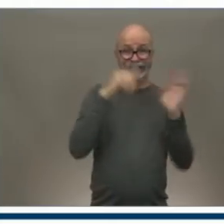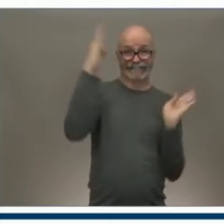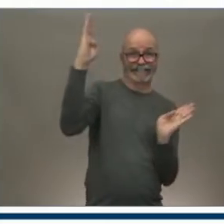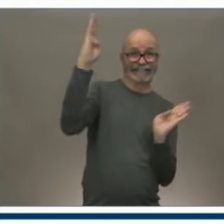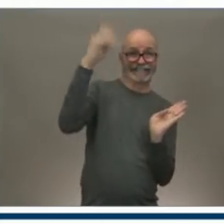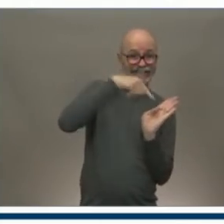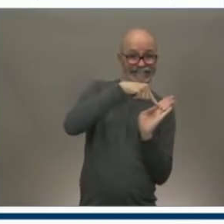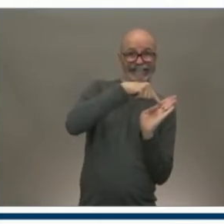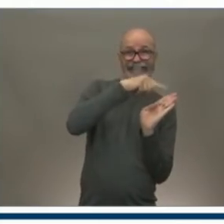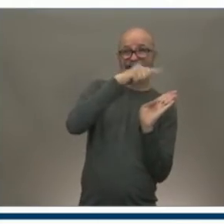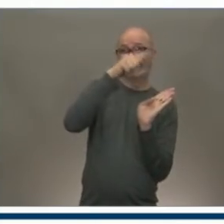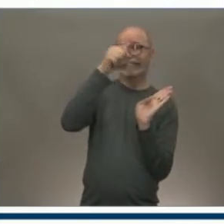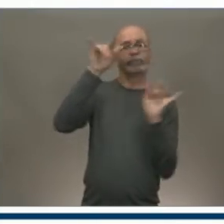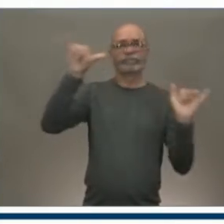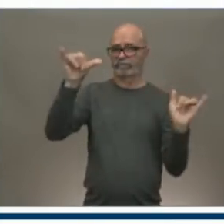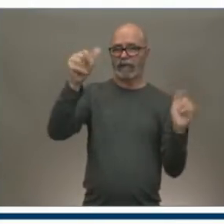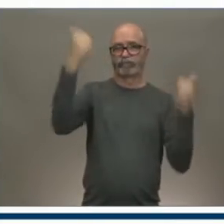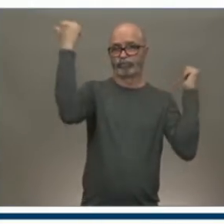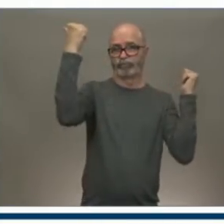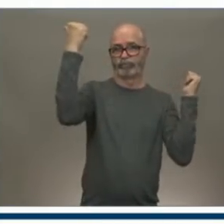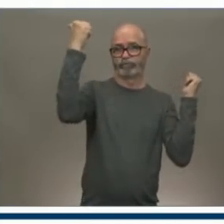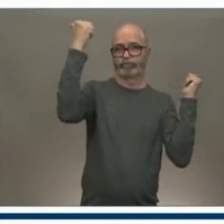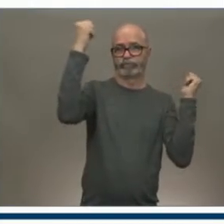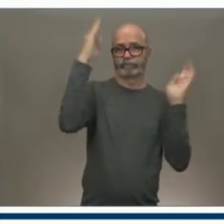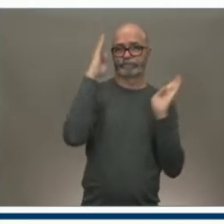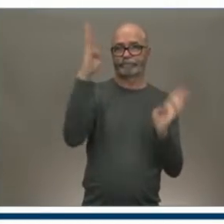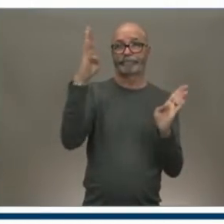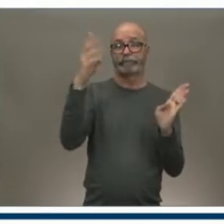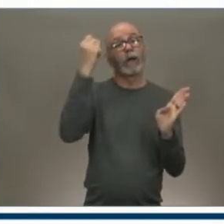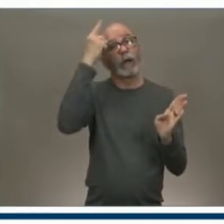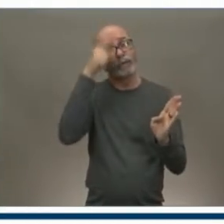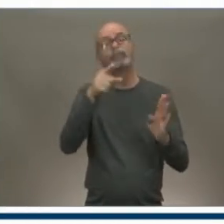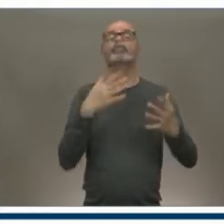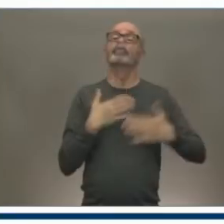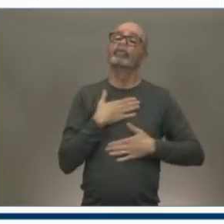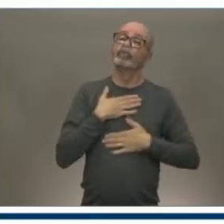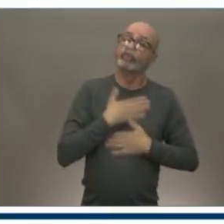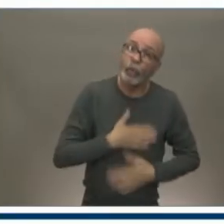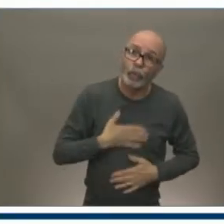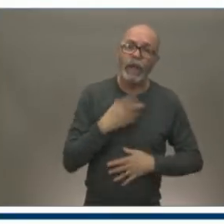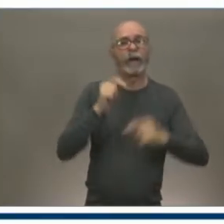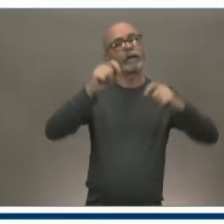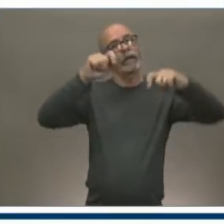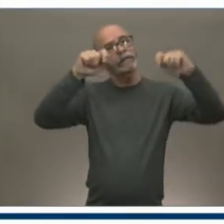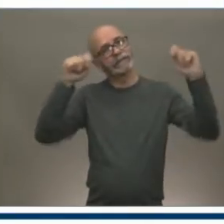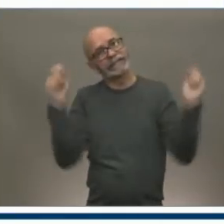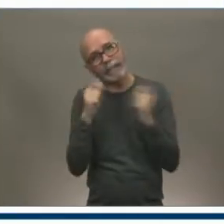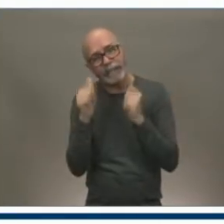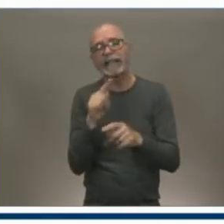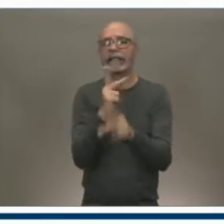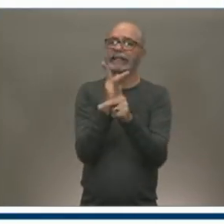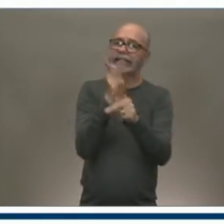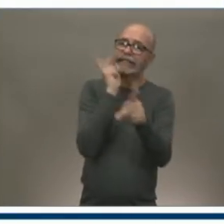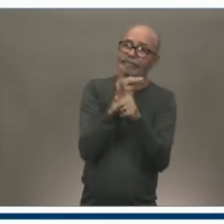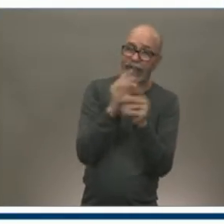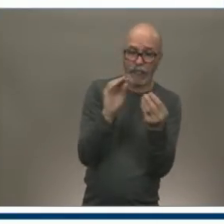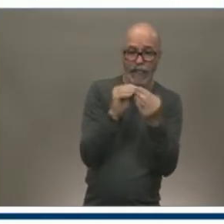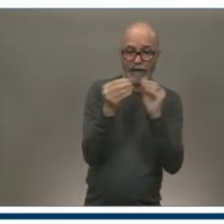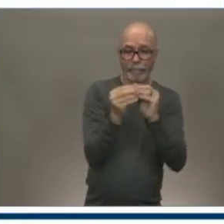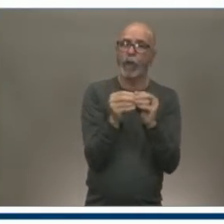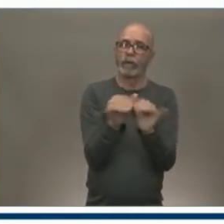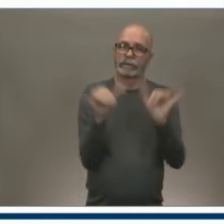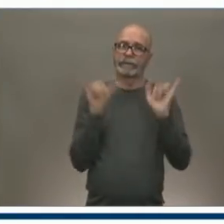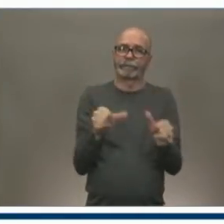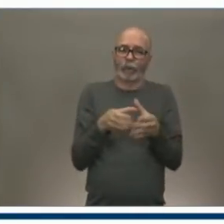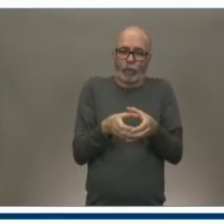Bowl weekend. We want you to be able to enjoy yourselves and celebrate the success of keeping COVID numbers down, but we also need